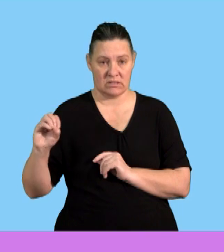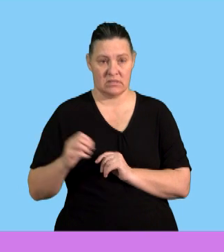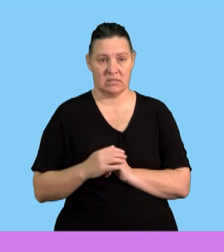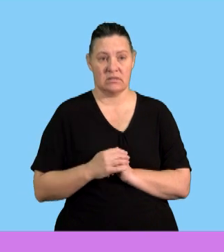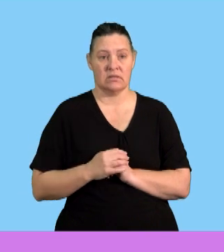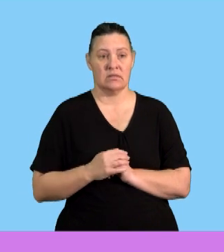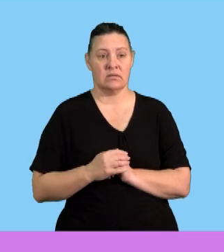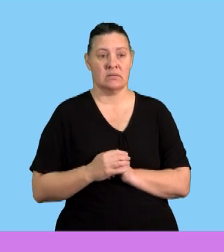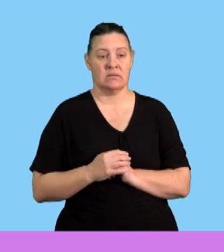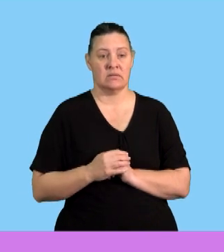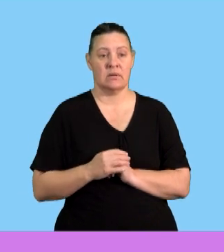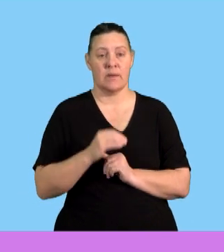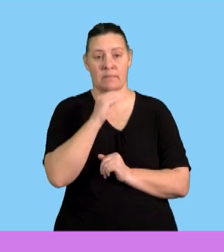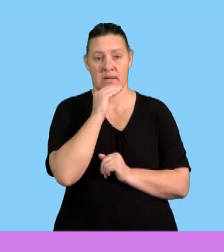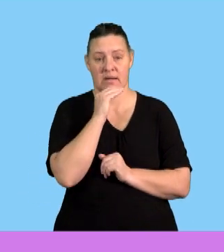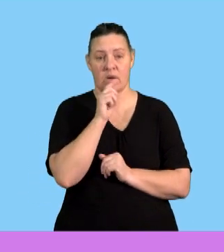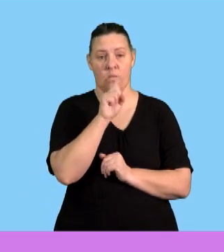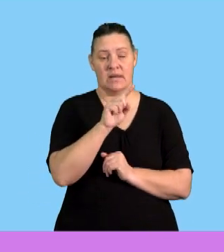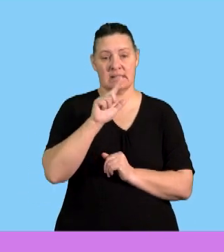2,500, which is